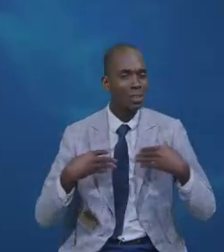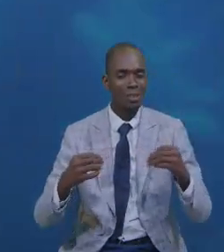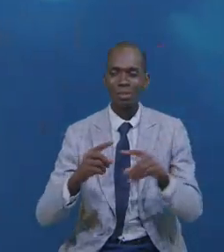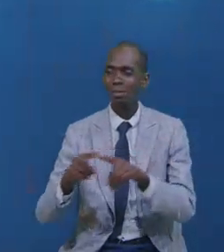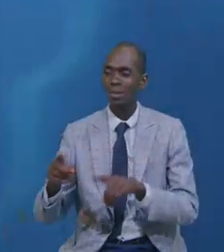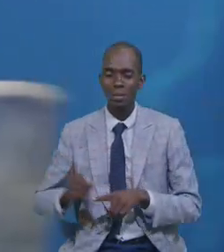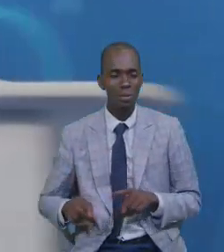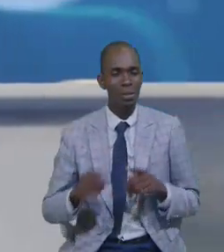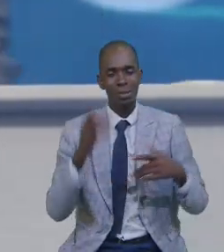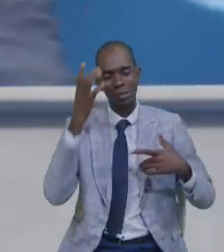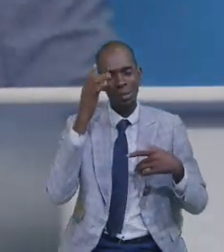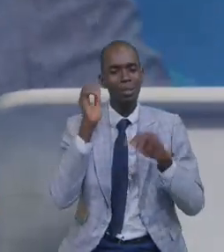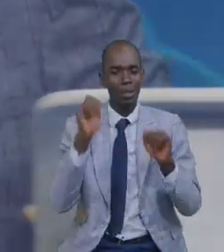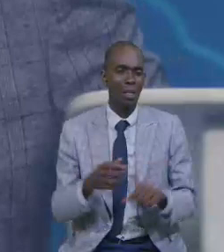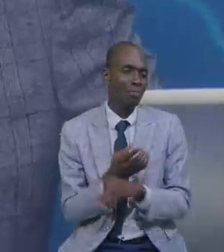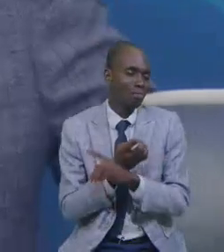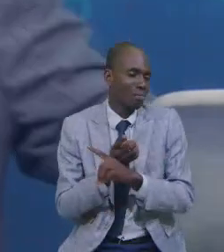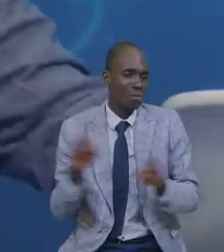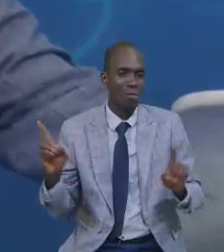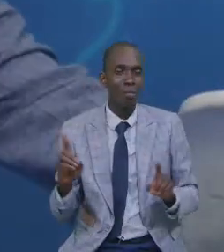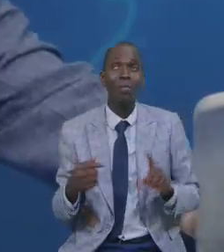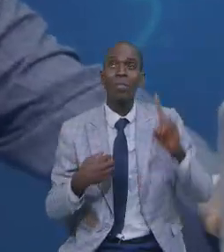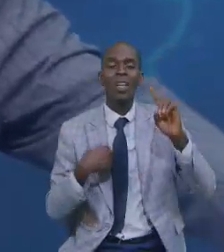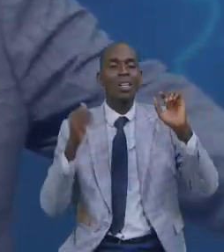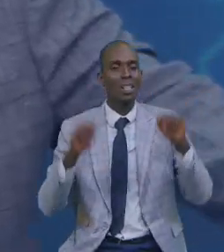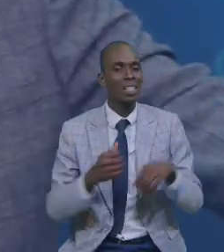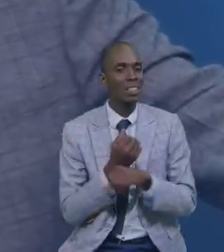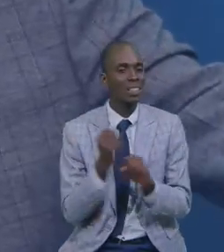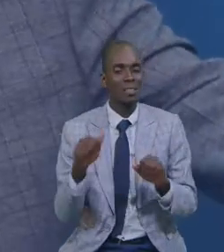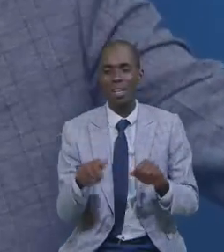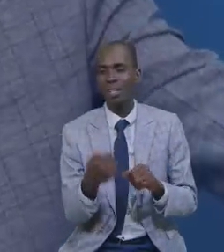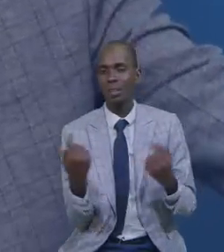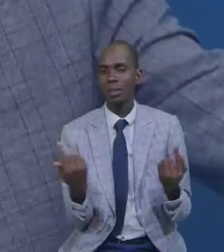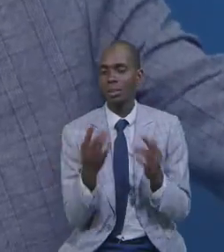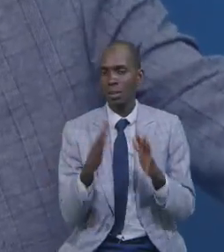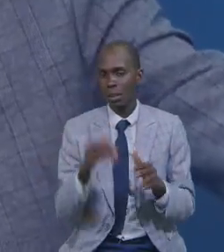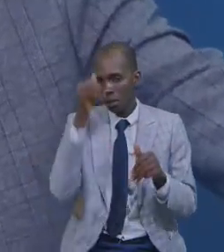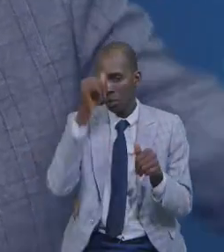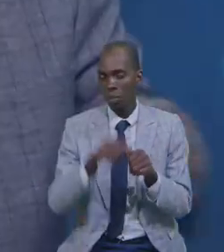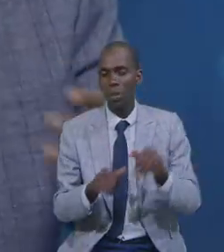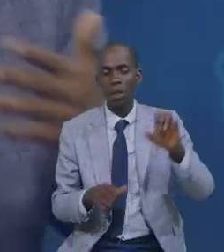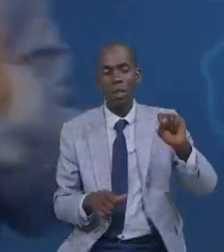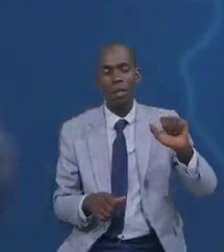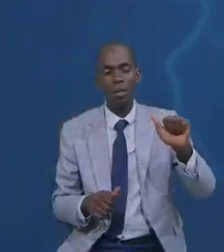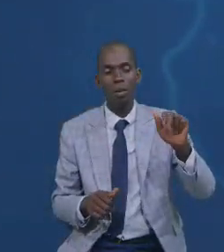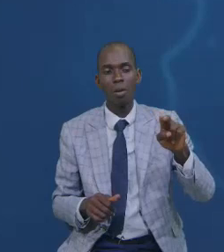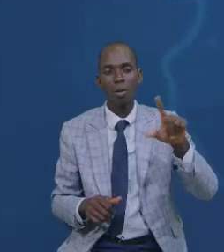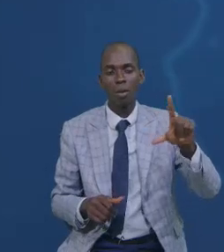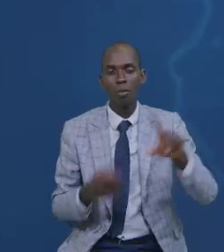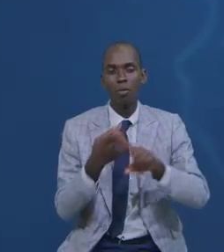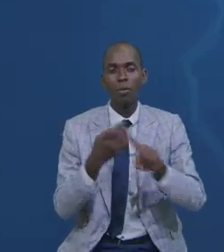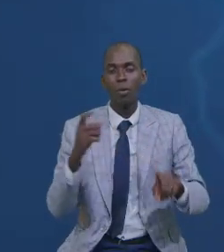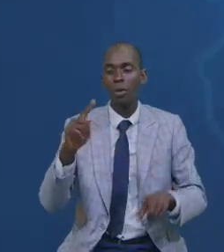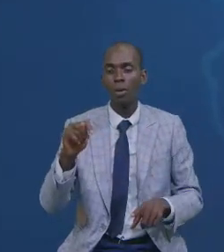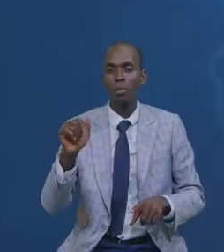can save any sinner. Look at Saul of Tarsus. I can save anyone. The if is